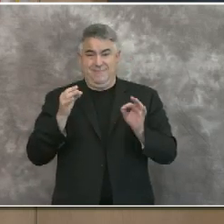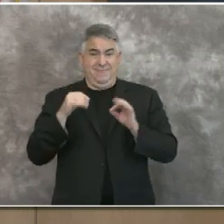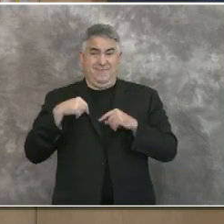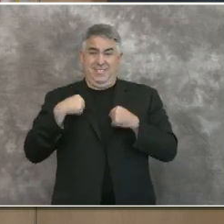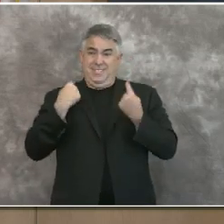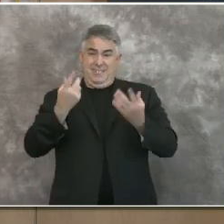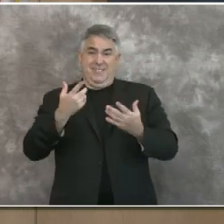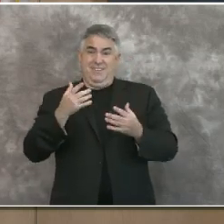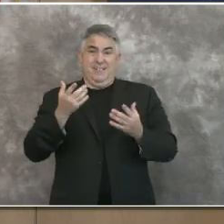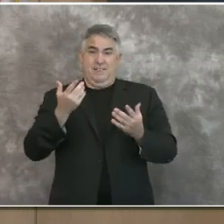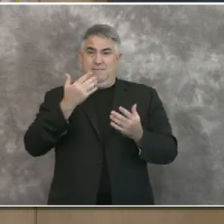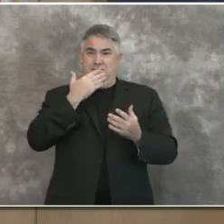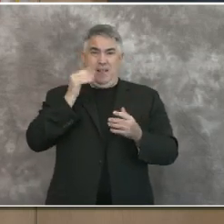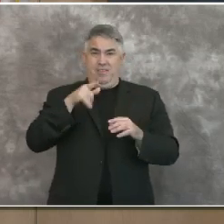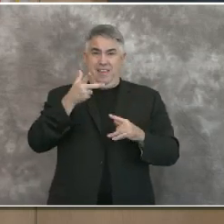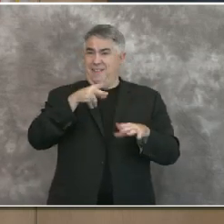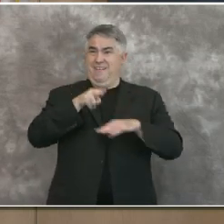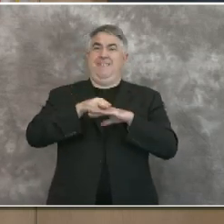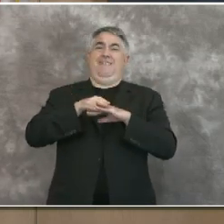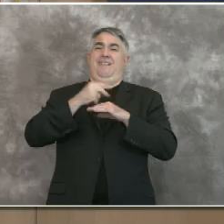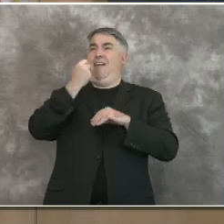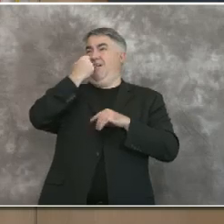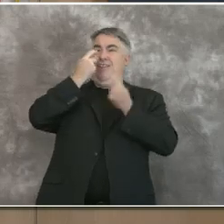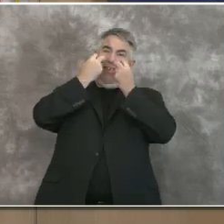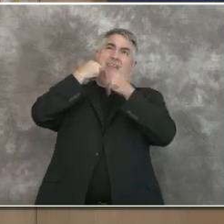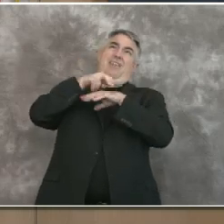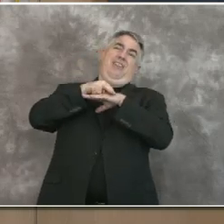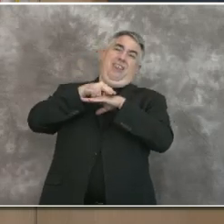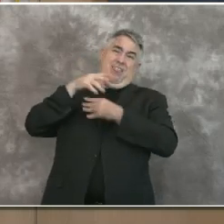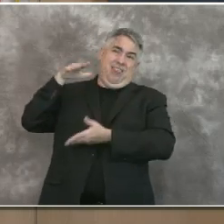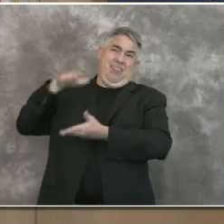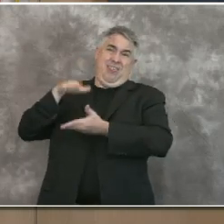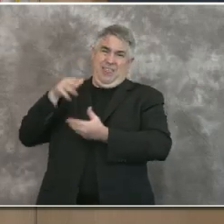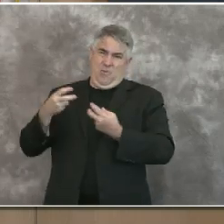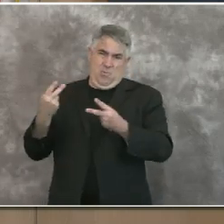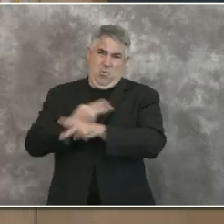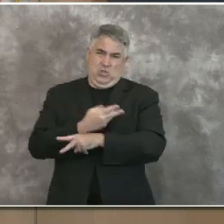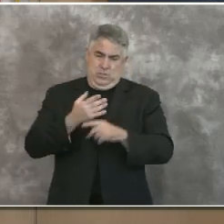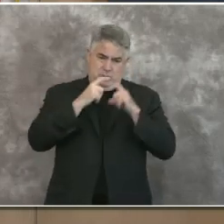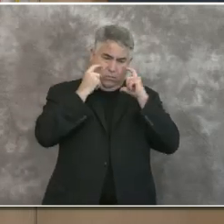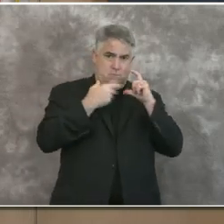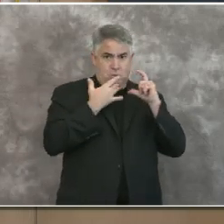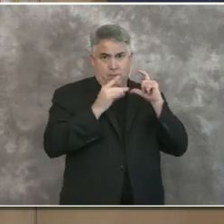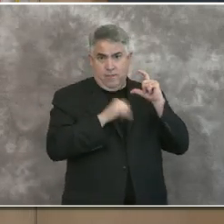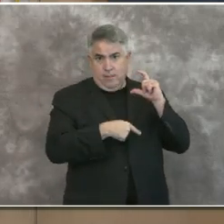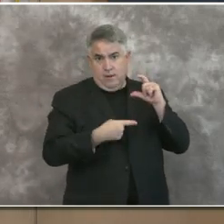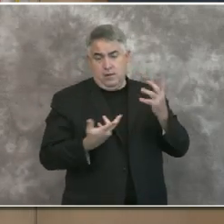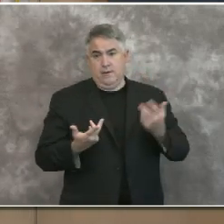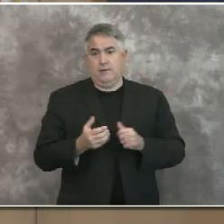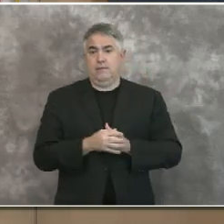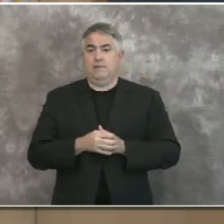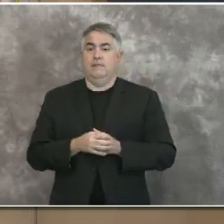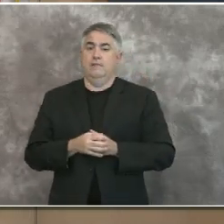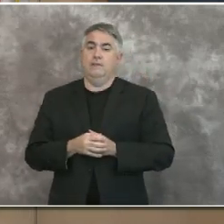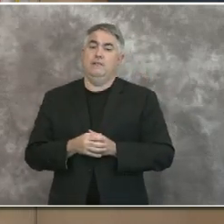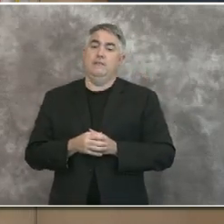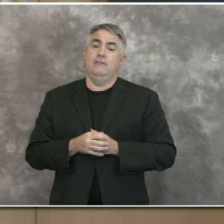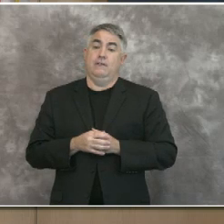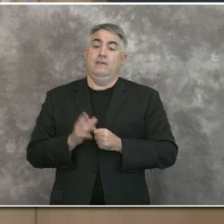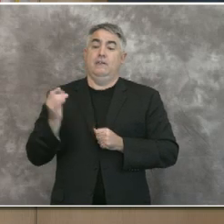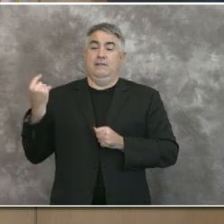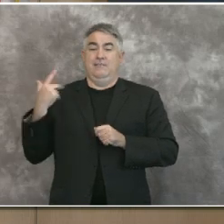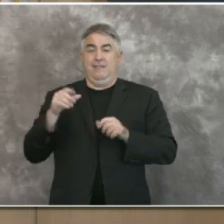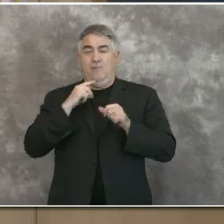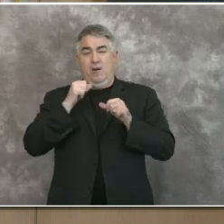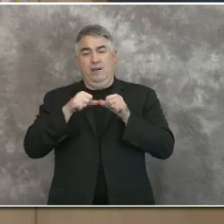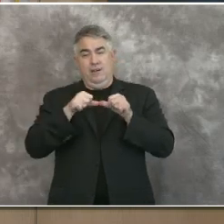ventilator. And so we continue to urge you to follow these types of things because it puts us on the path to continue to reopen. And we